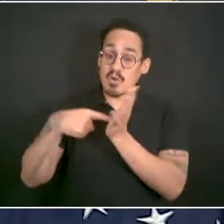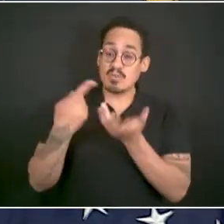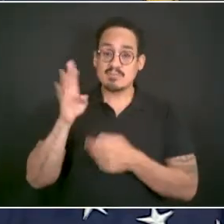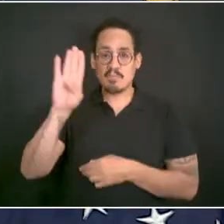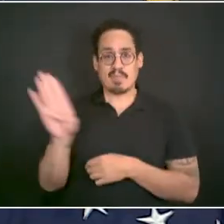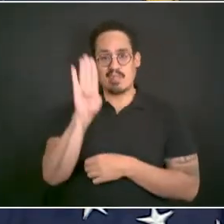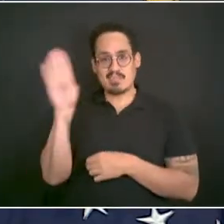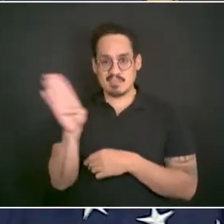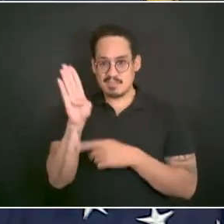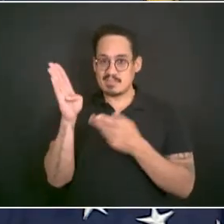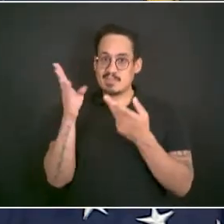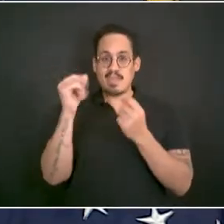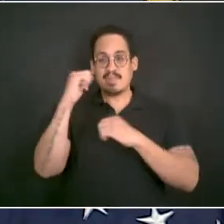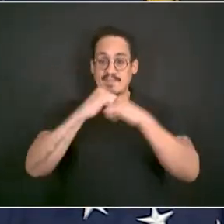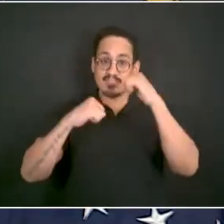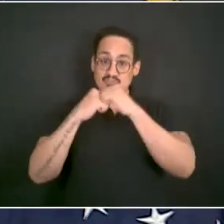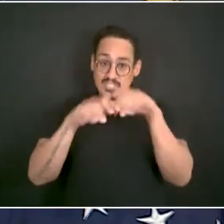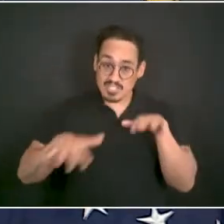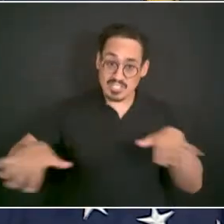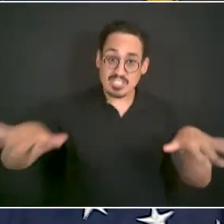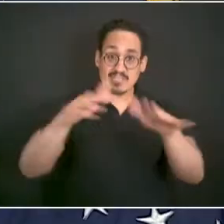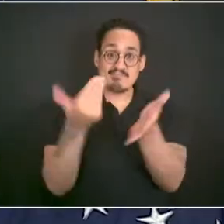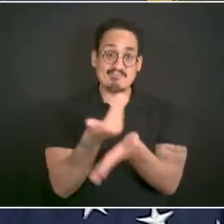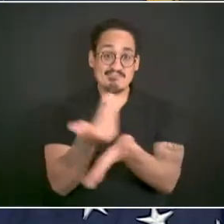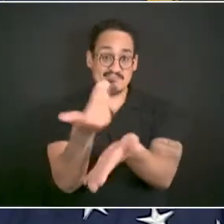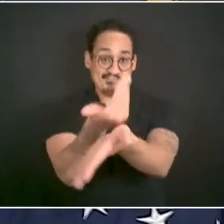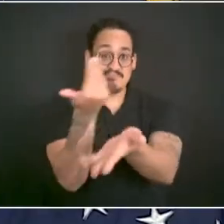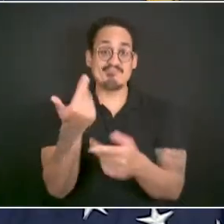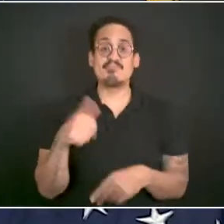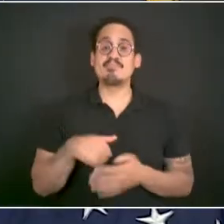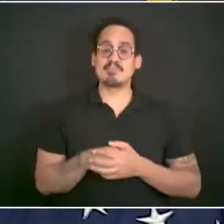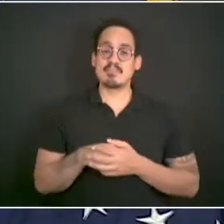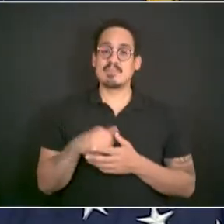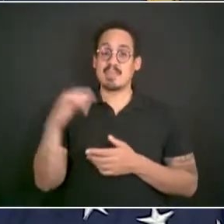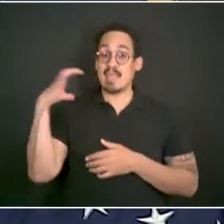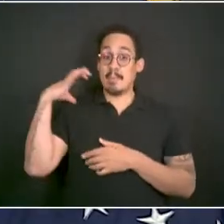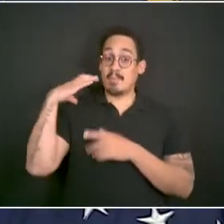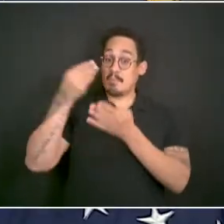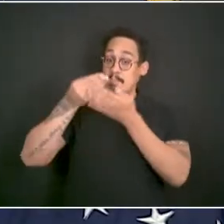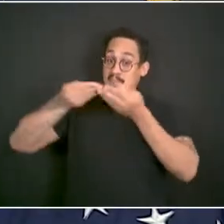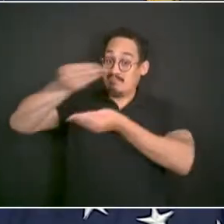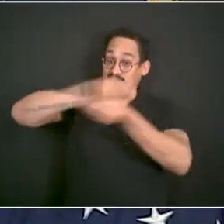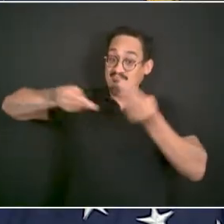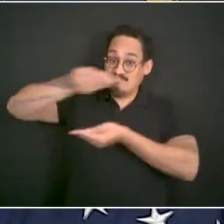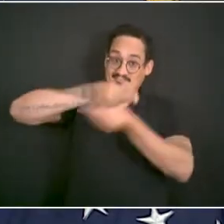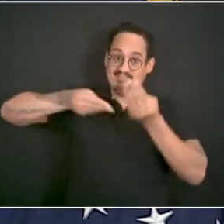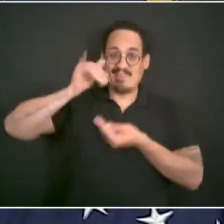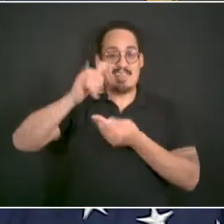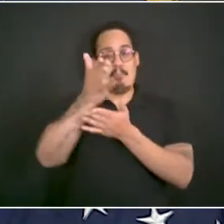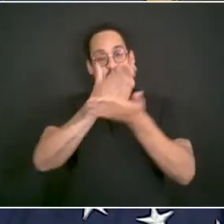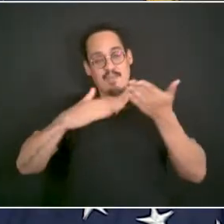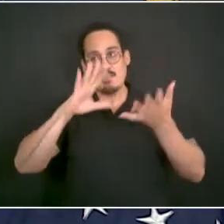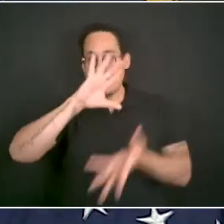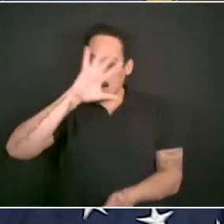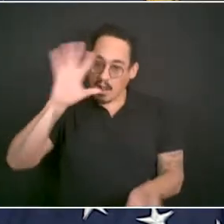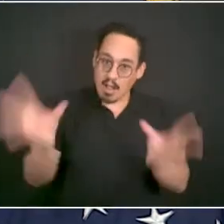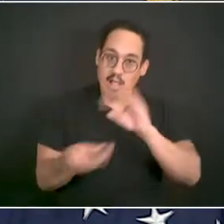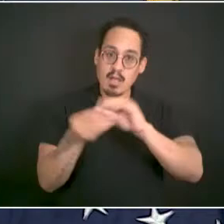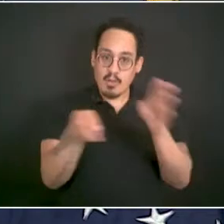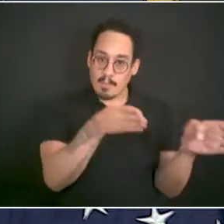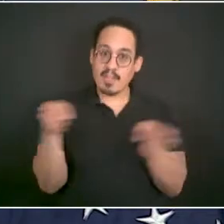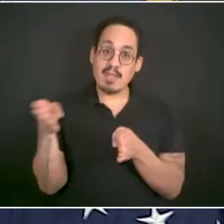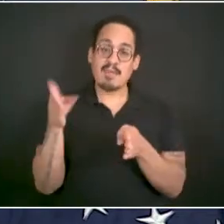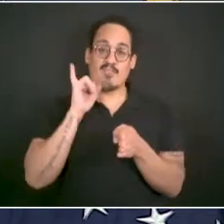in infrastructure, capital that's going to be there. It's part of the overall plan that we have for that